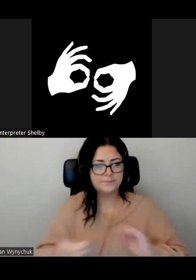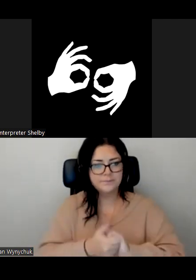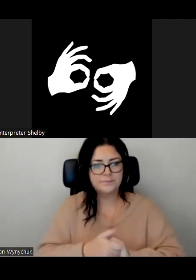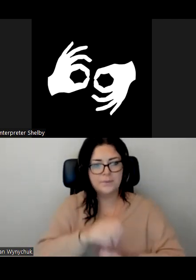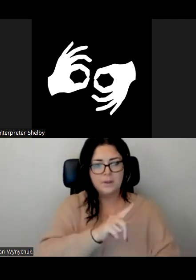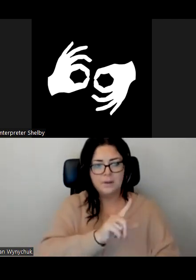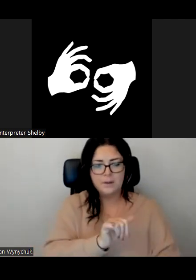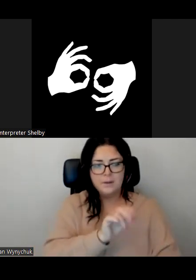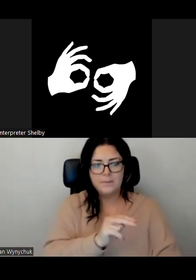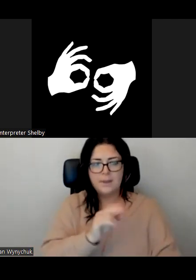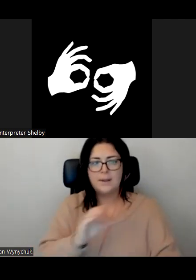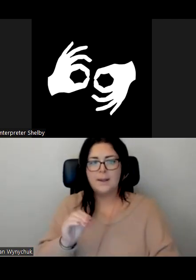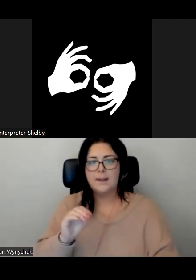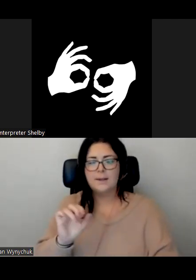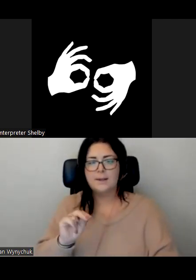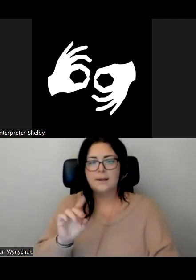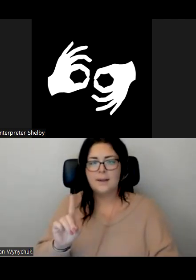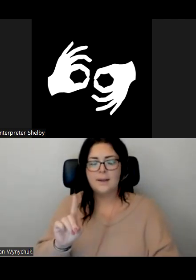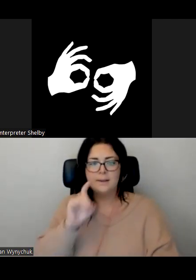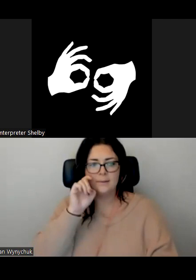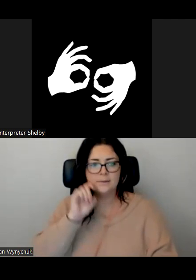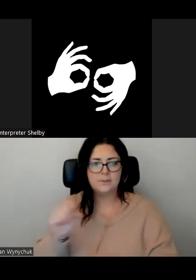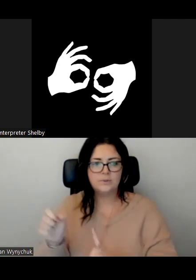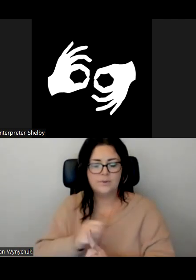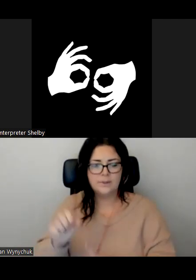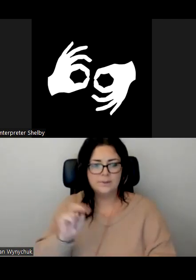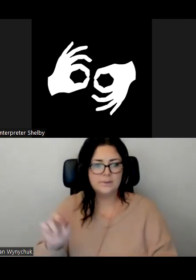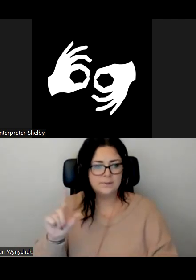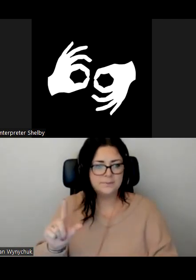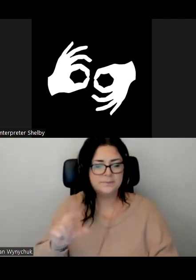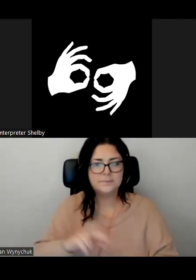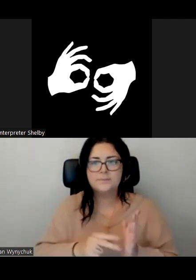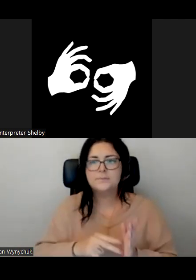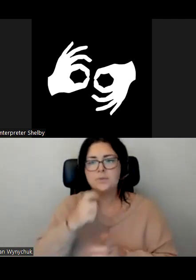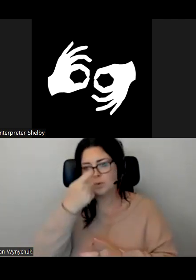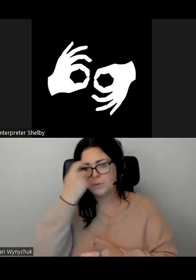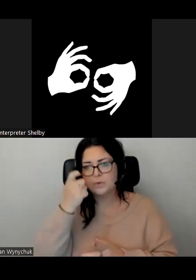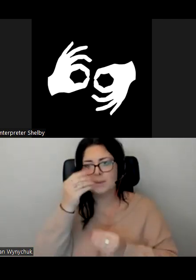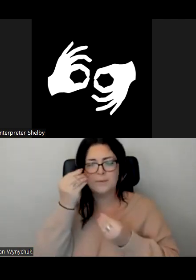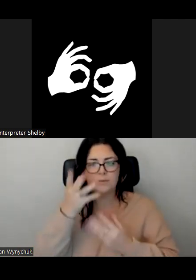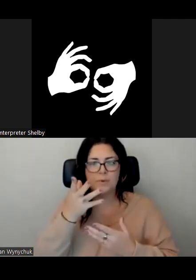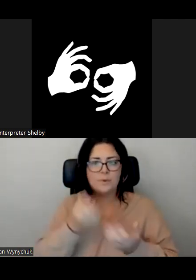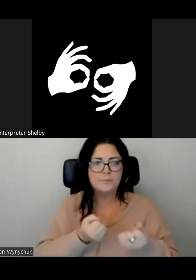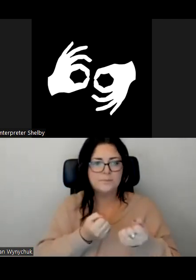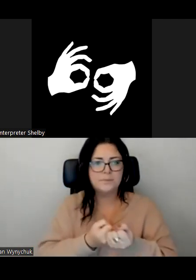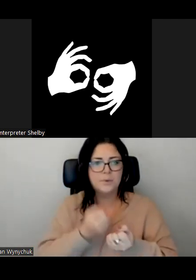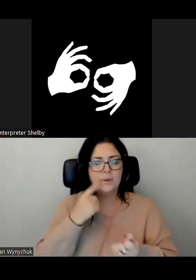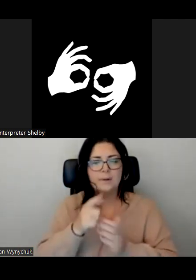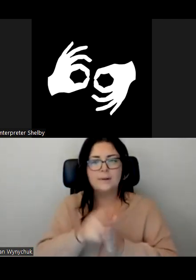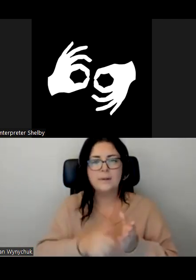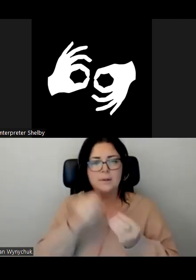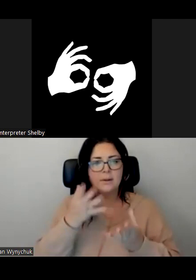and Sexual Violence NL. It provides trauma-informed support and general legal information for survivors